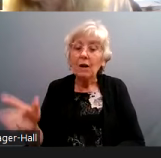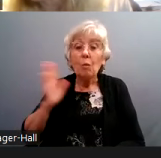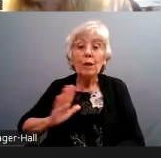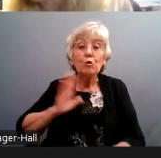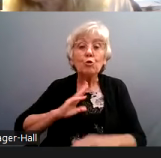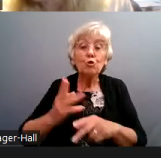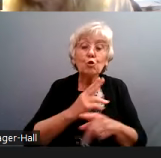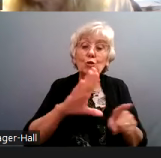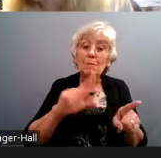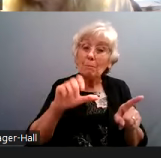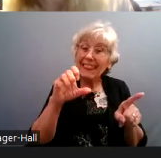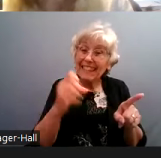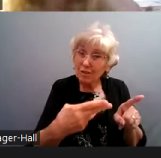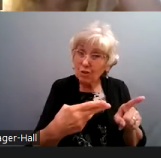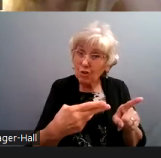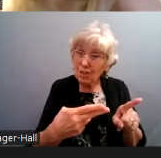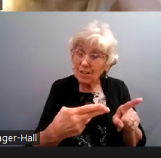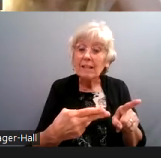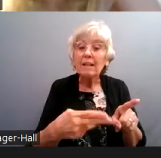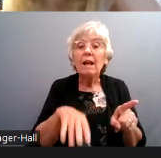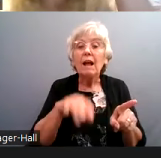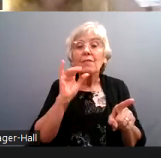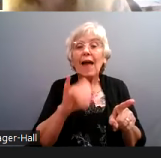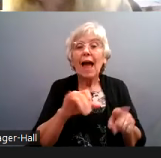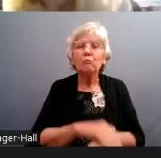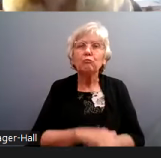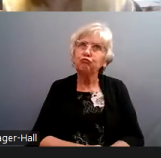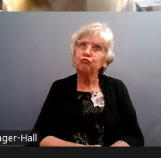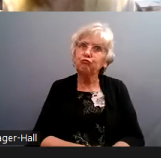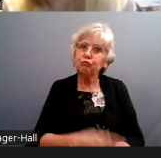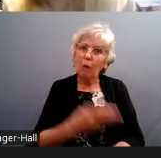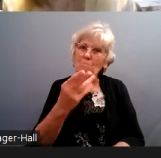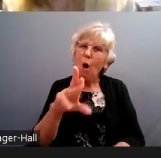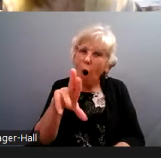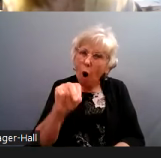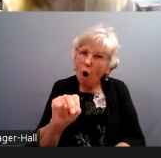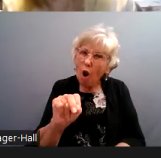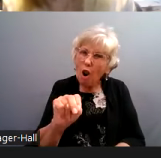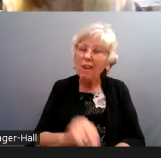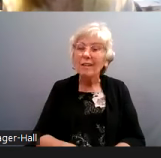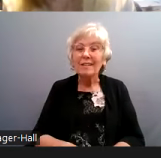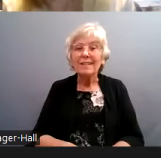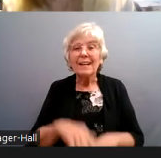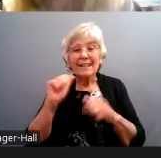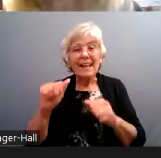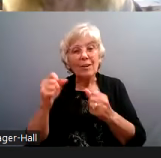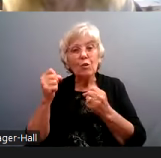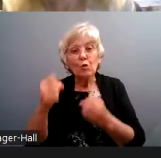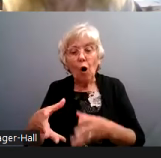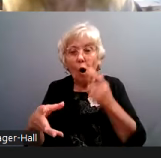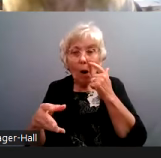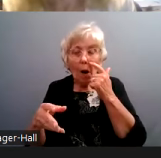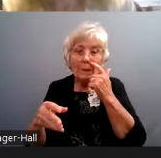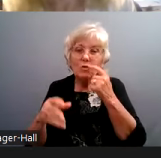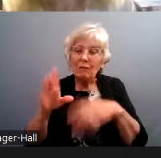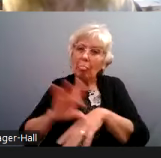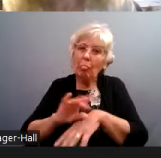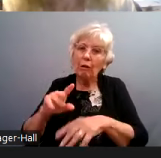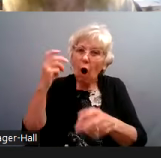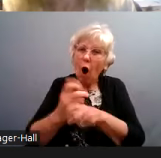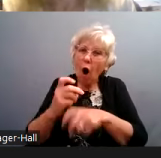bleach solution, it's really caustic when you breathe it in. It can cause, it's caustic to the skin if it gets